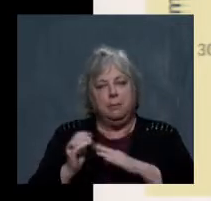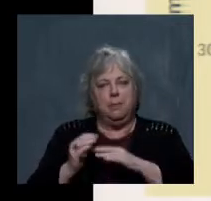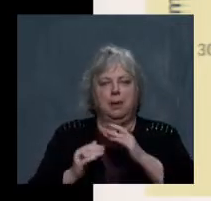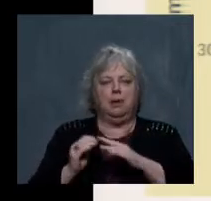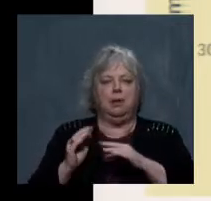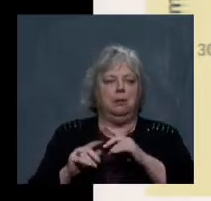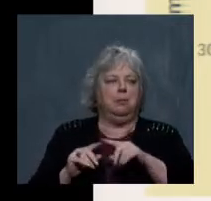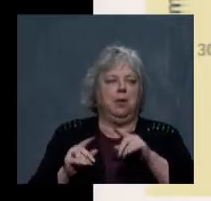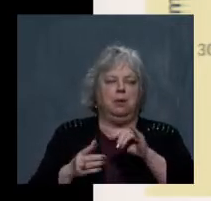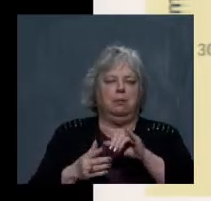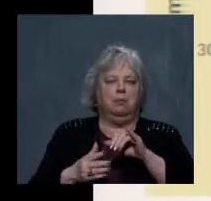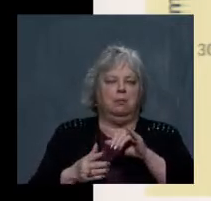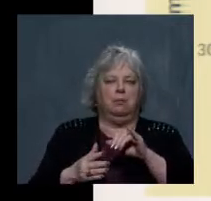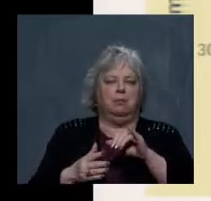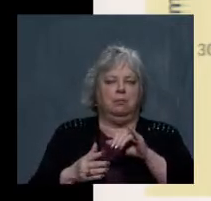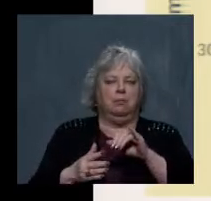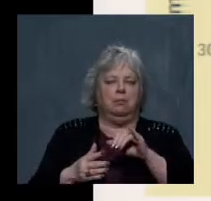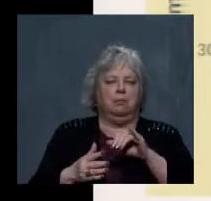it's not going to go.